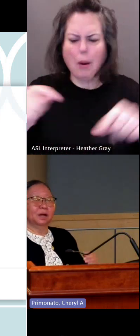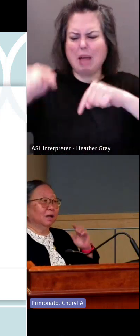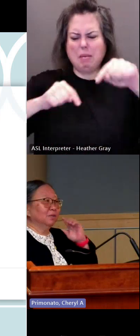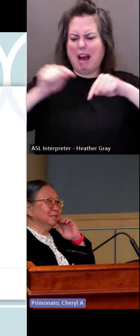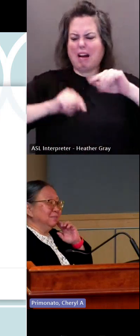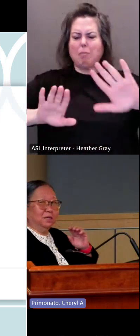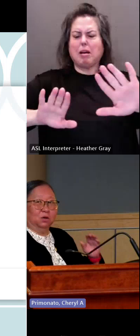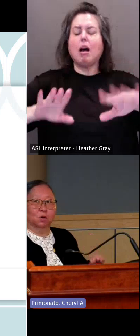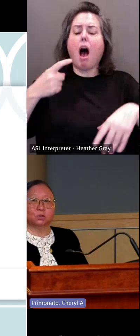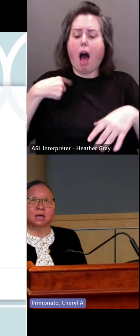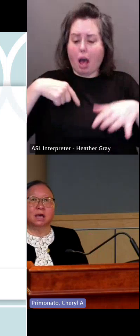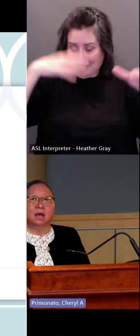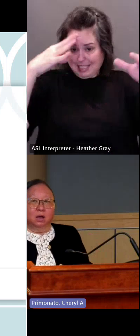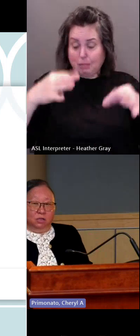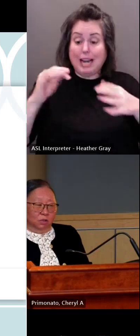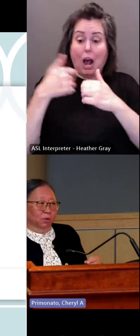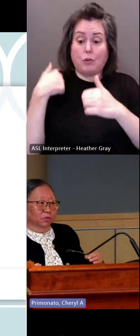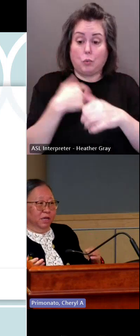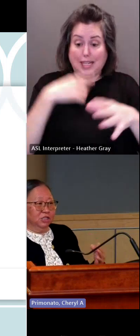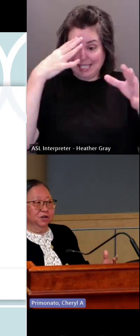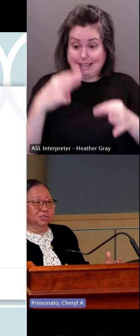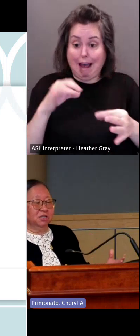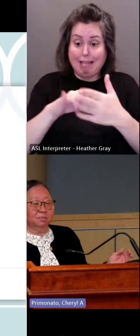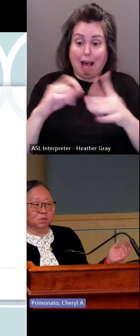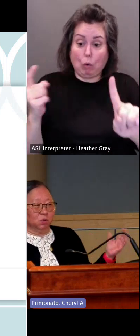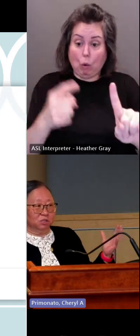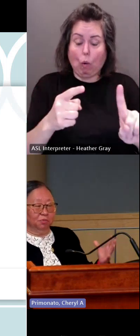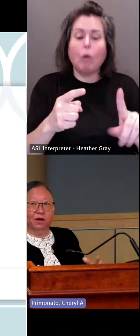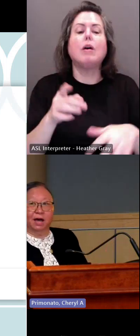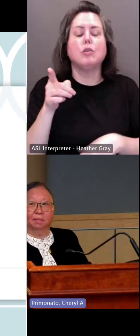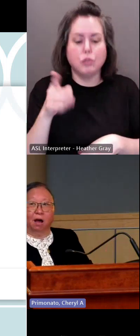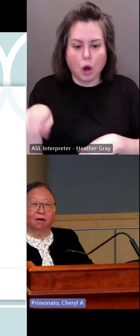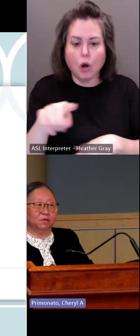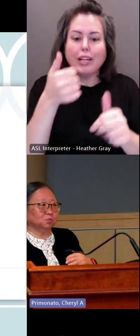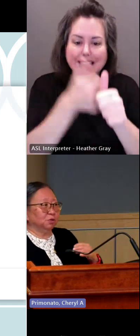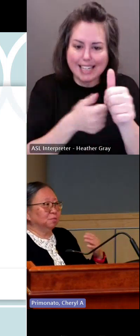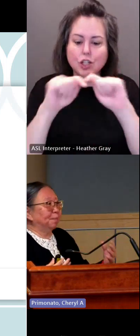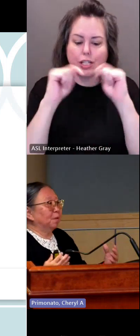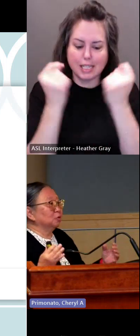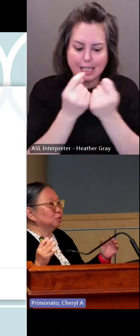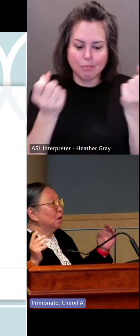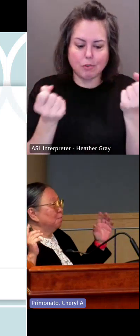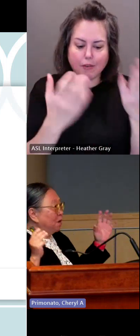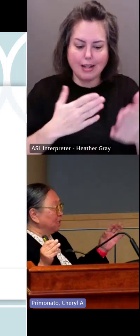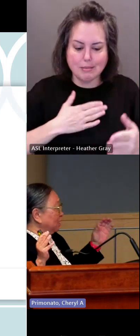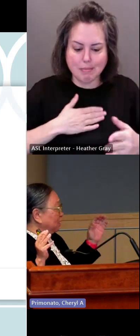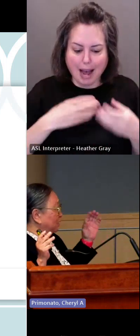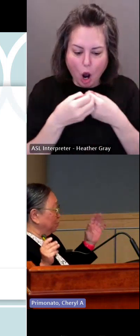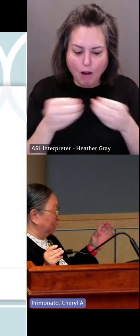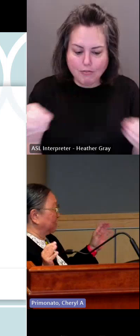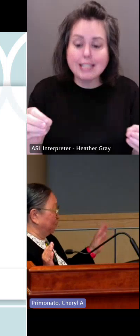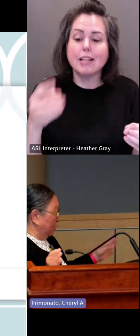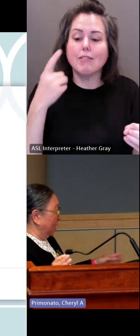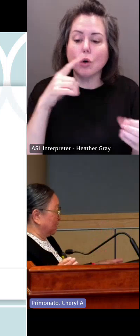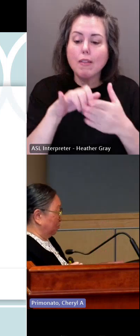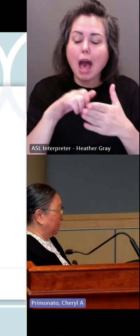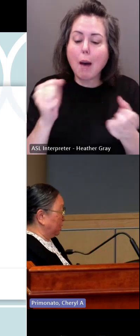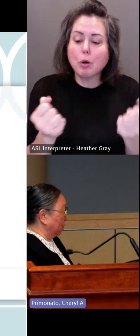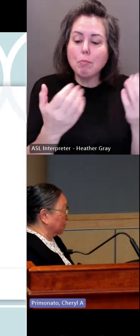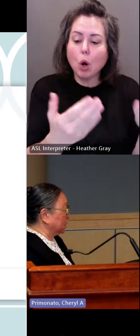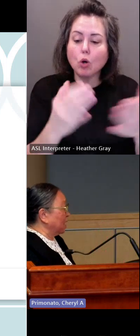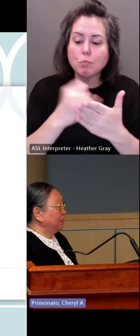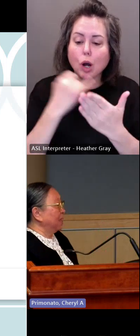determine the DBE goals? So the engineering team is going to provide my office with the proposed projects that are projected for the